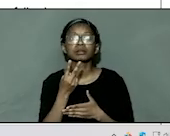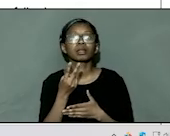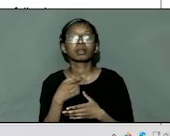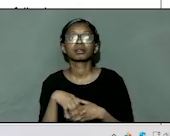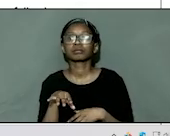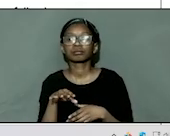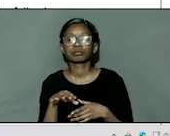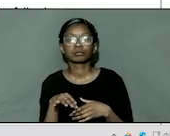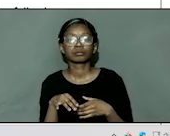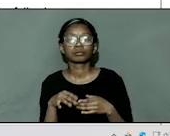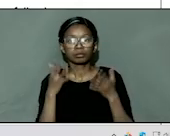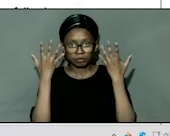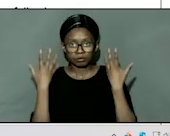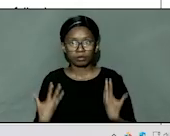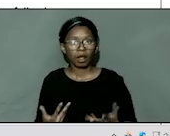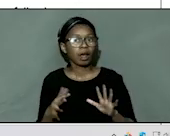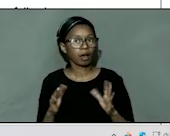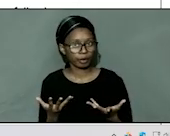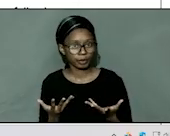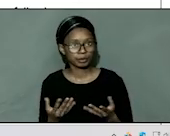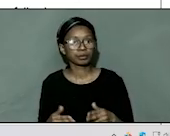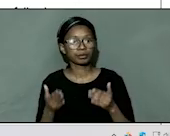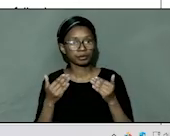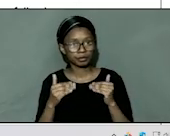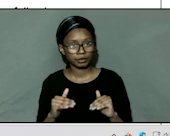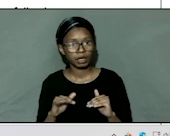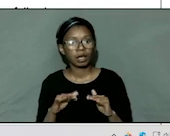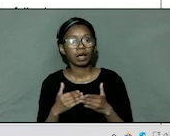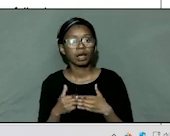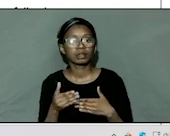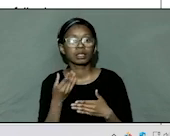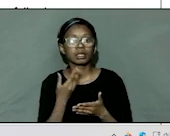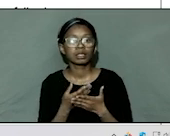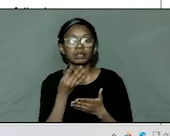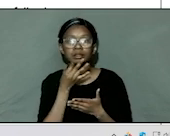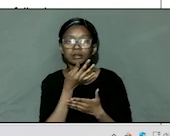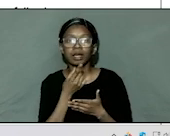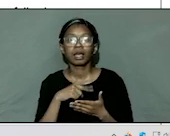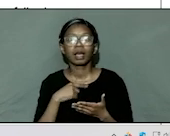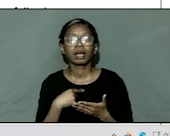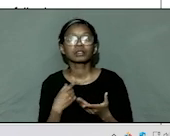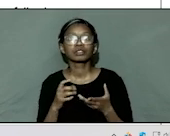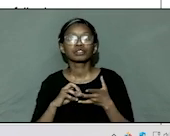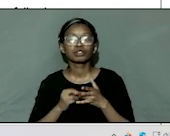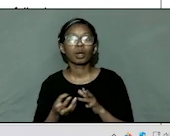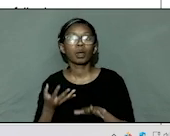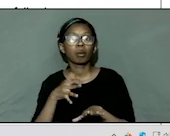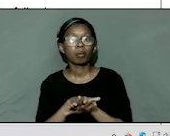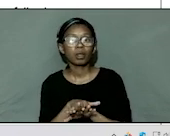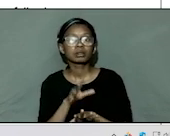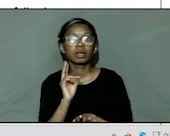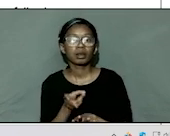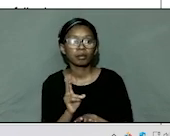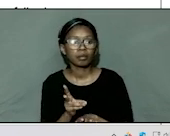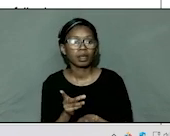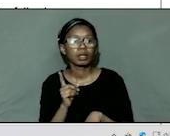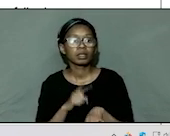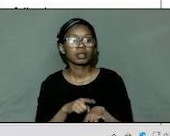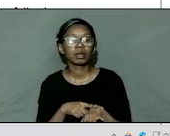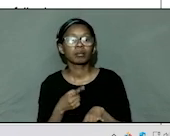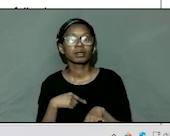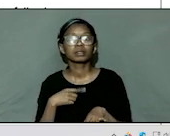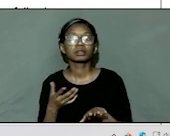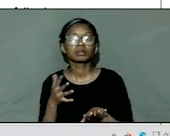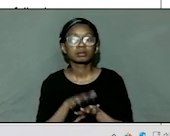And then they can state we mix them again, and then when we mix them, they were able